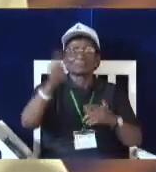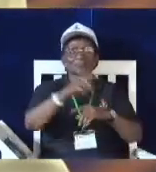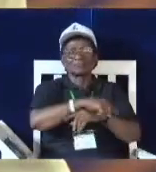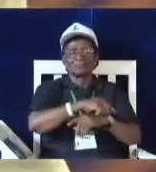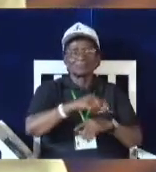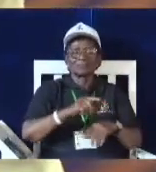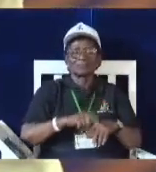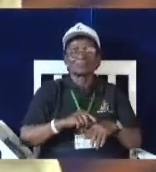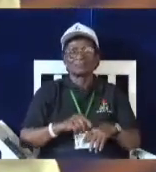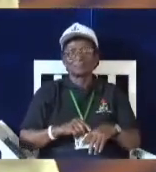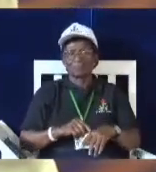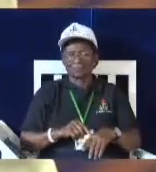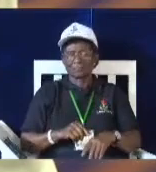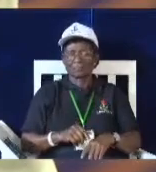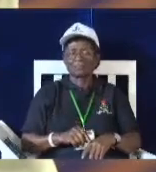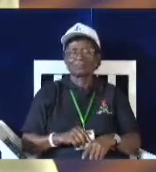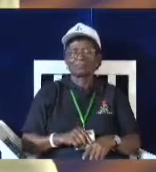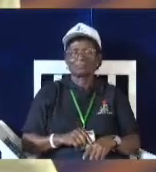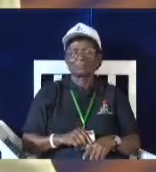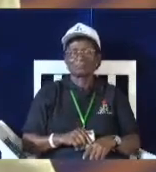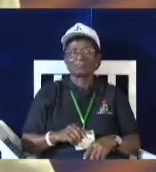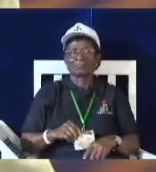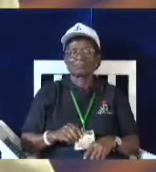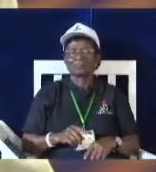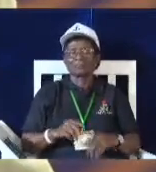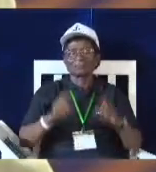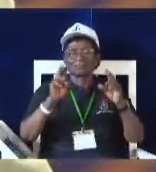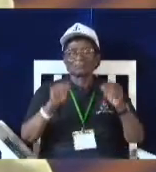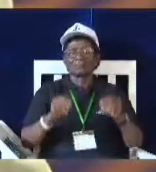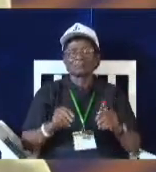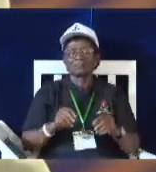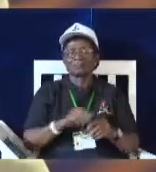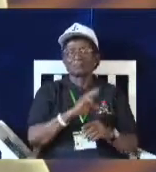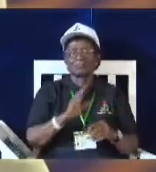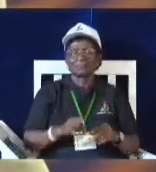and expect the devil to take you serious.